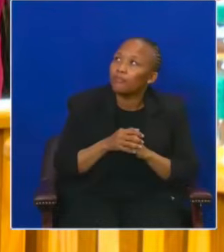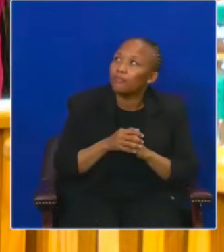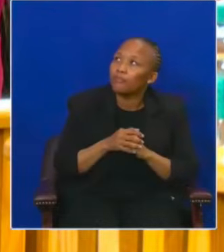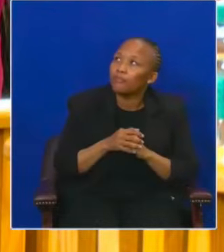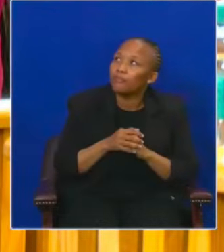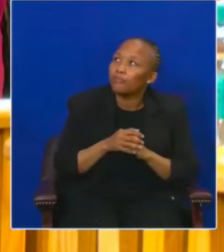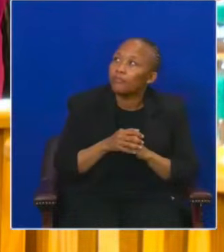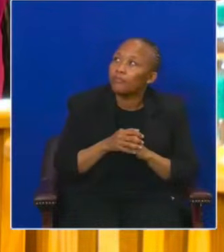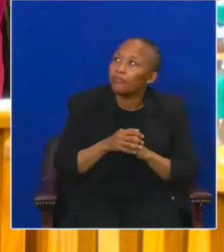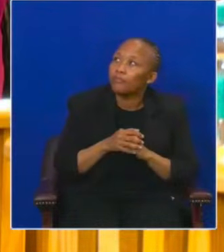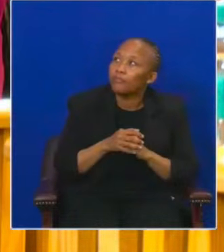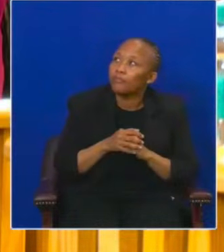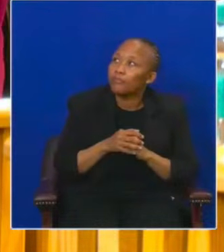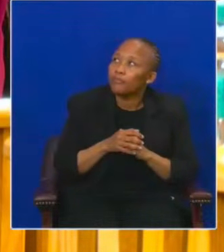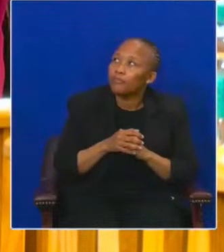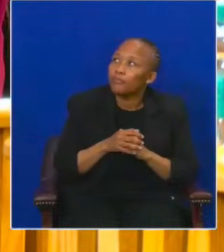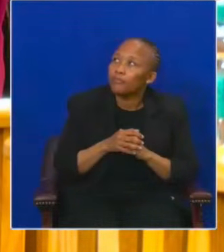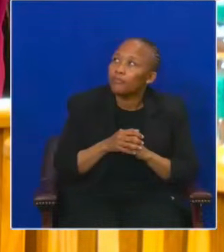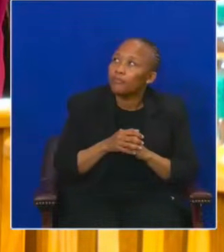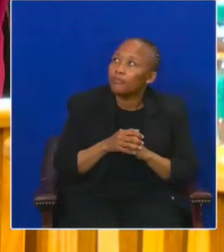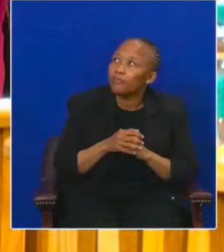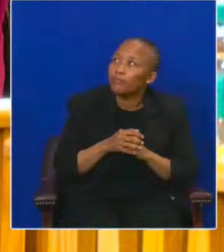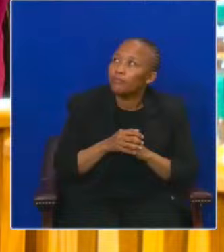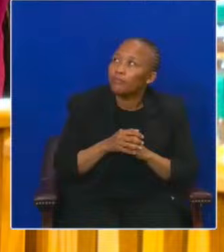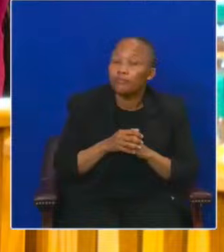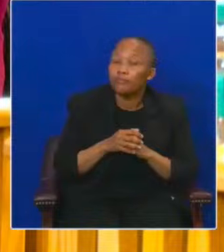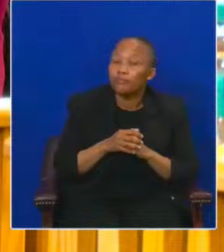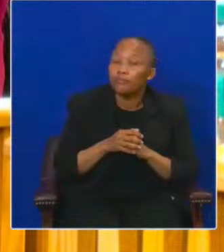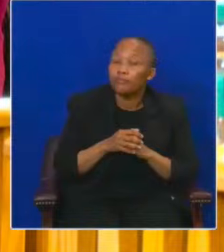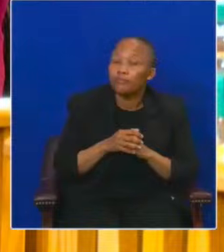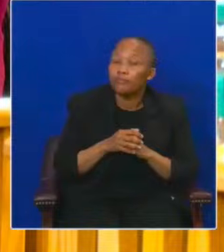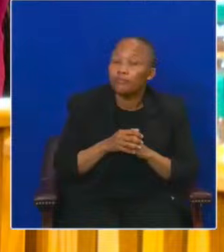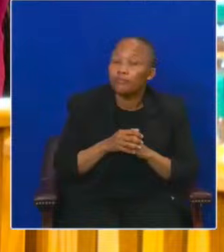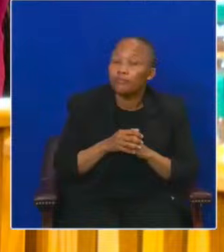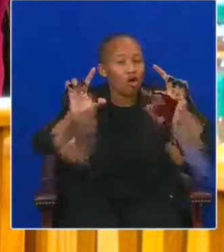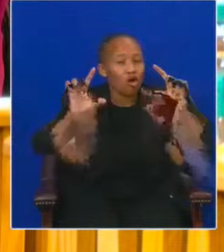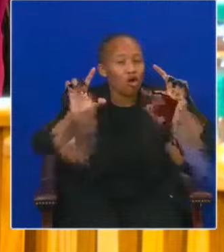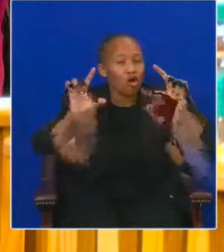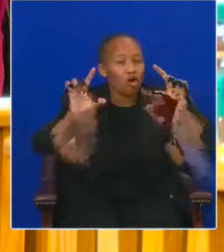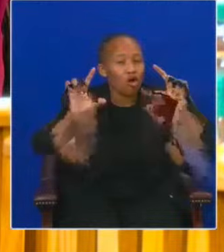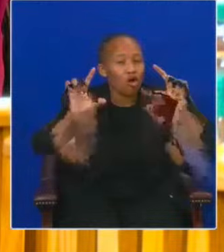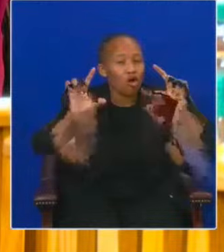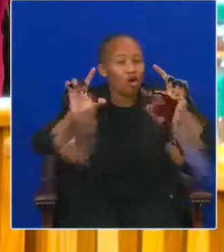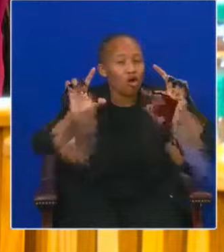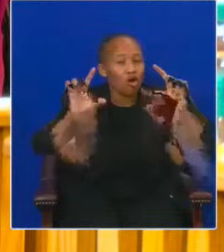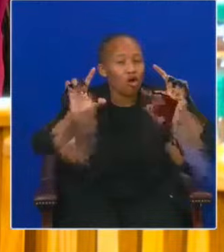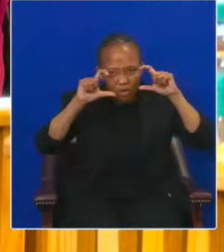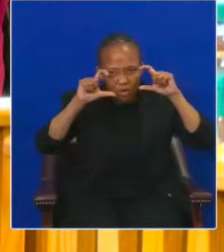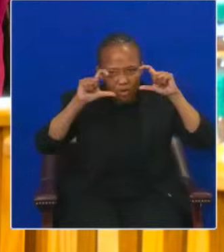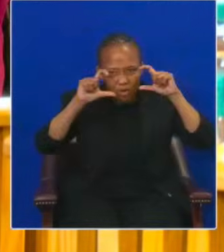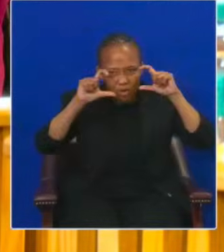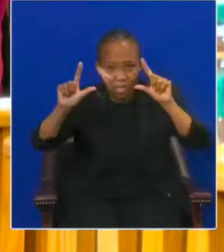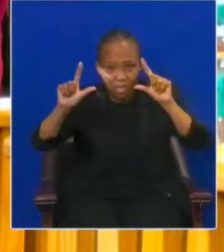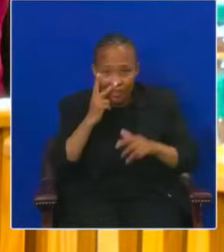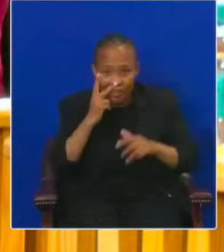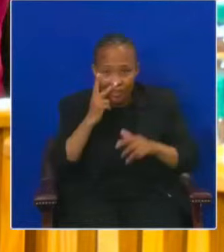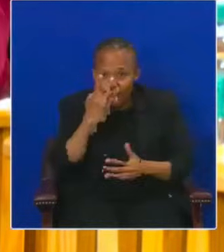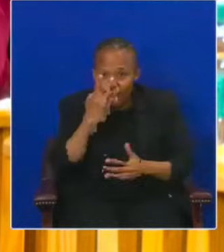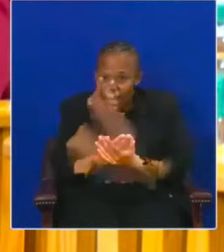Are you able to see the image being projected? No, Commissioners. Just hold on,